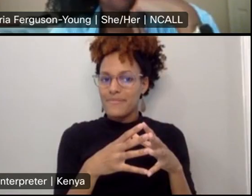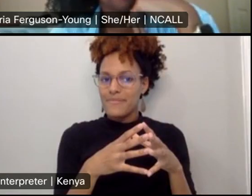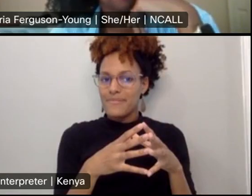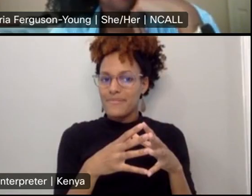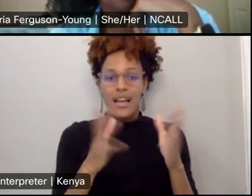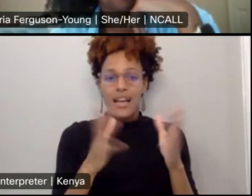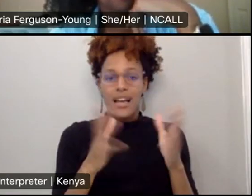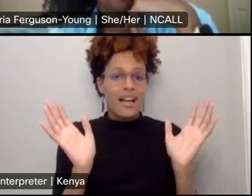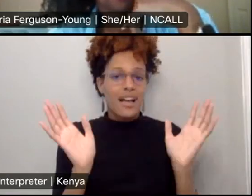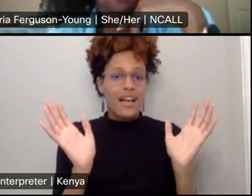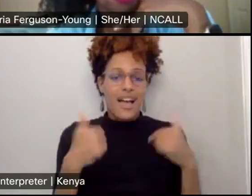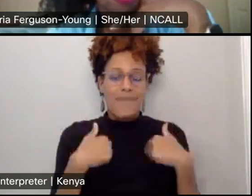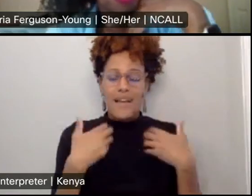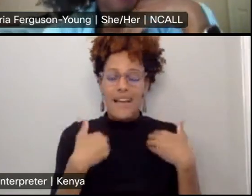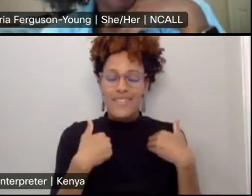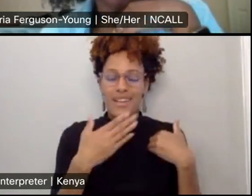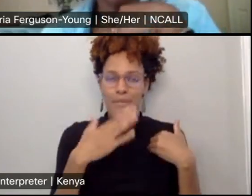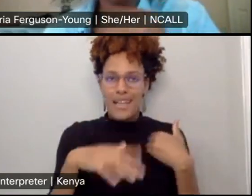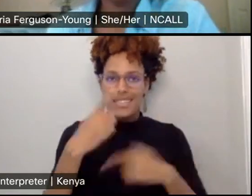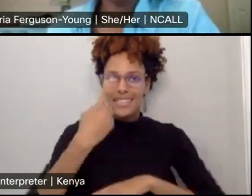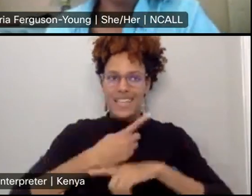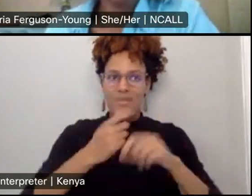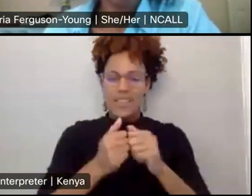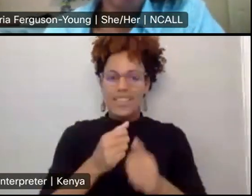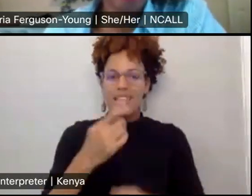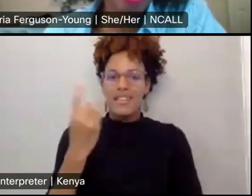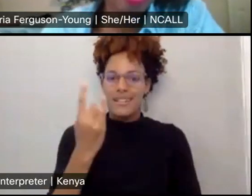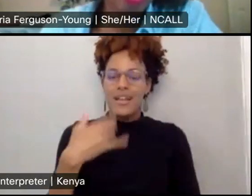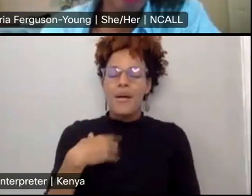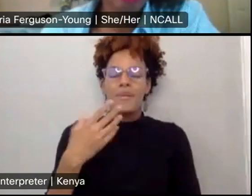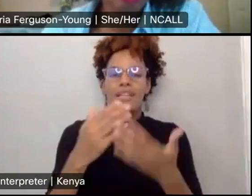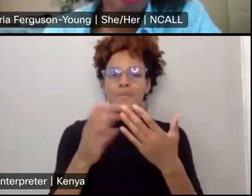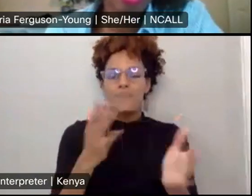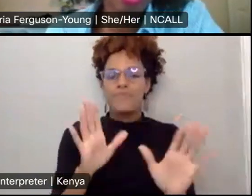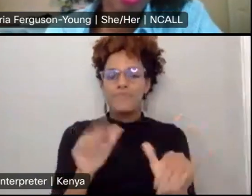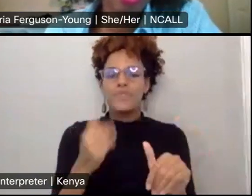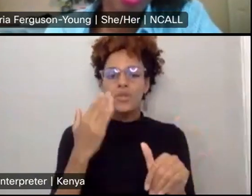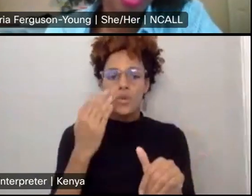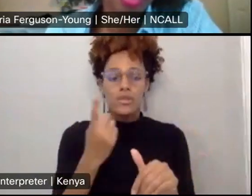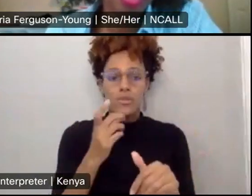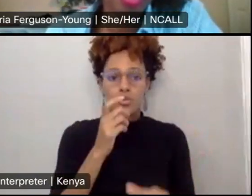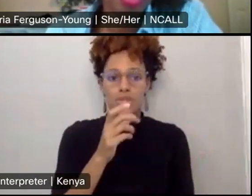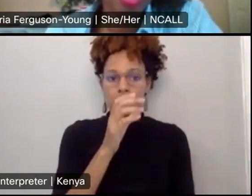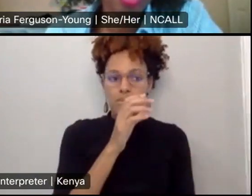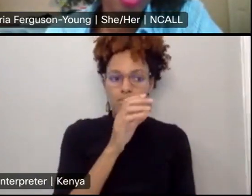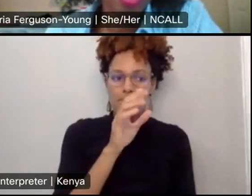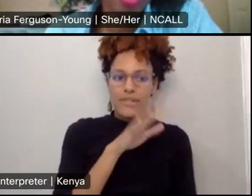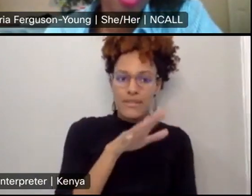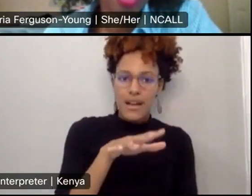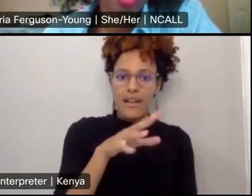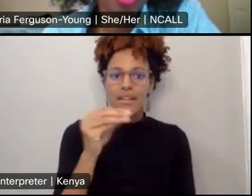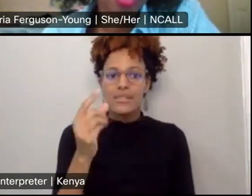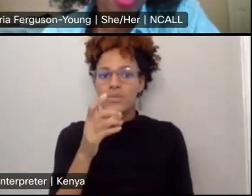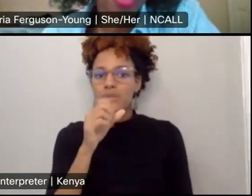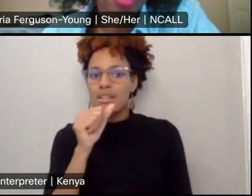I'm having a bad day here with the Wi-Fi. No, but because like someone who's 55 and someone who's 95, like those are